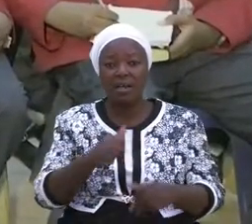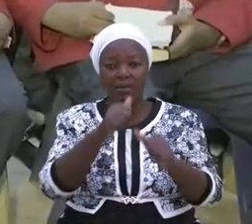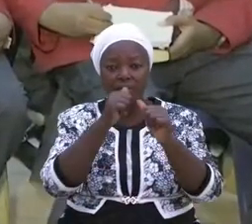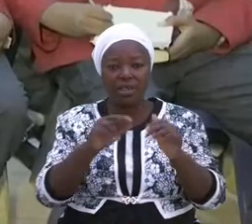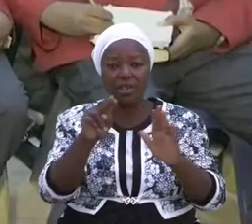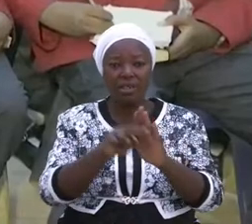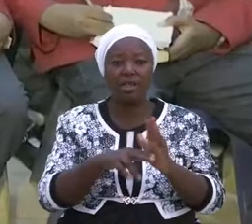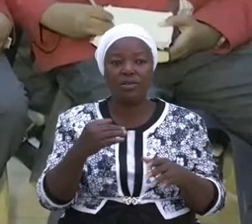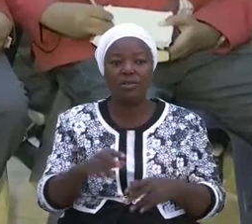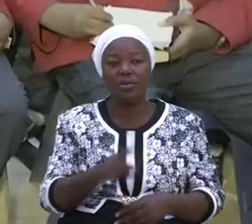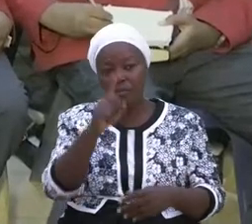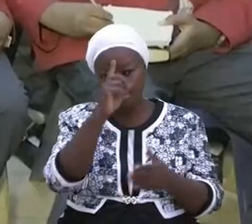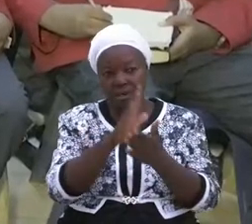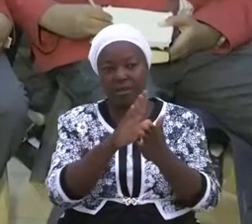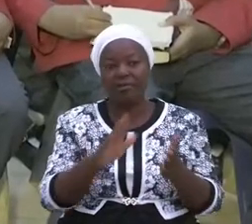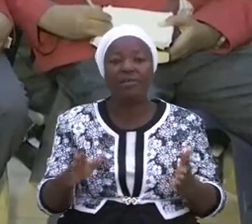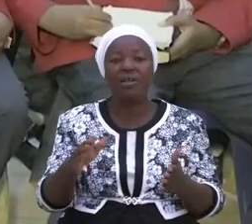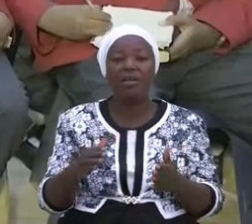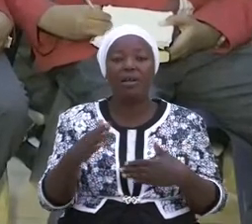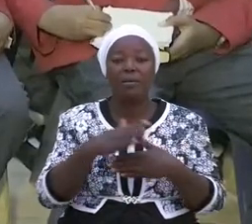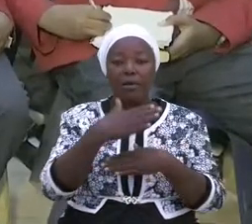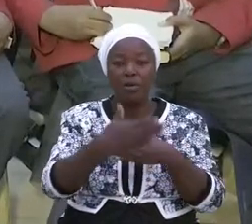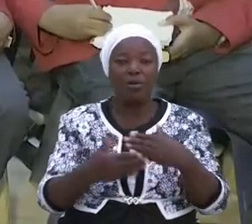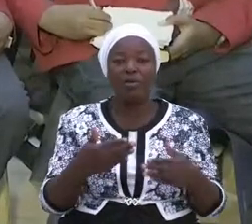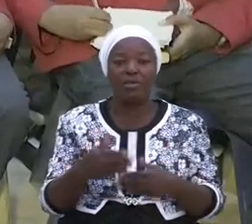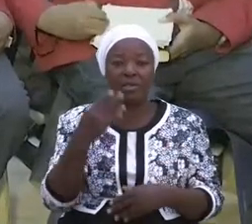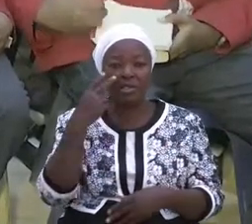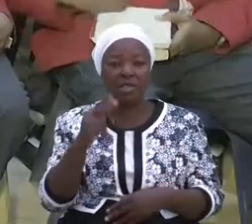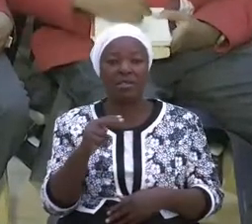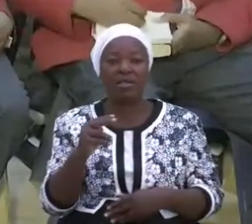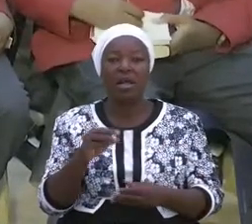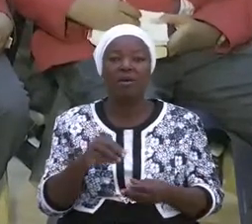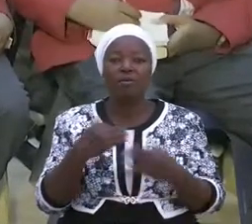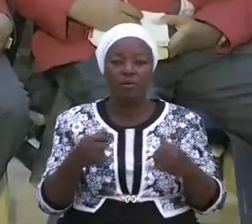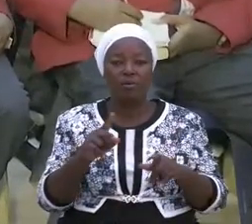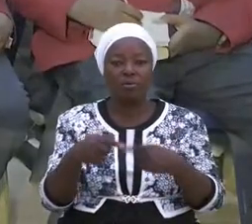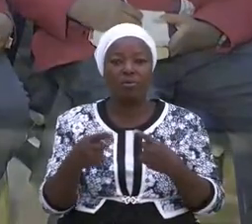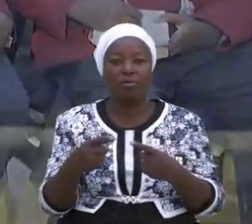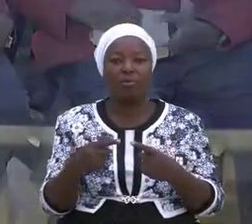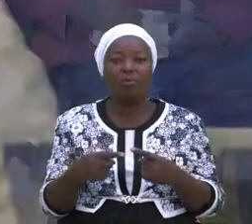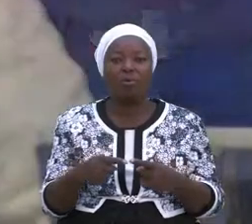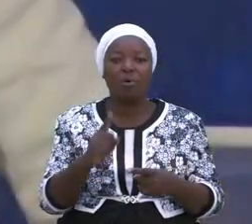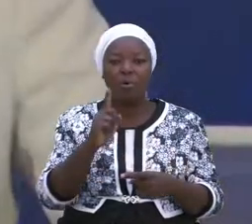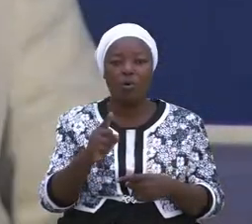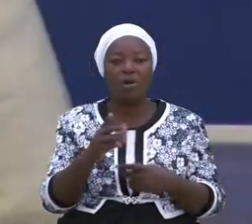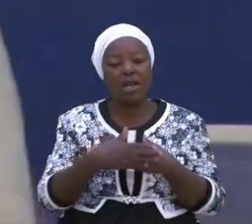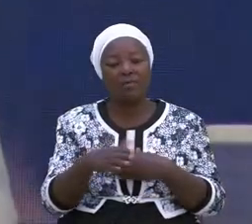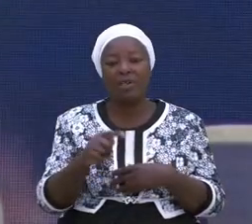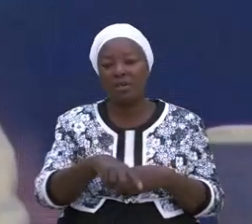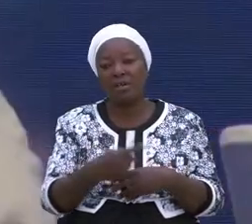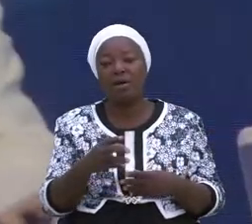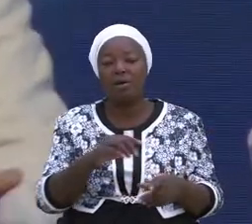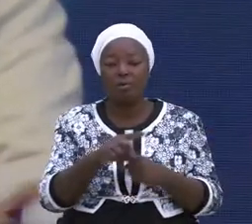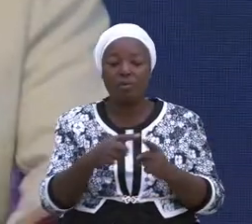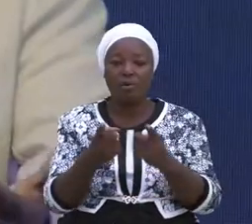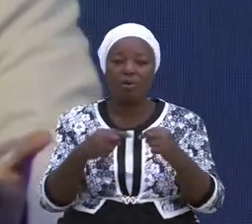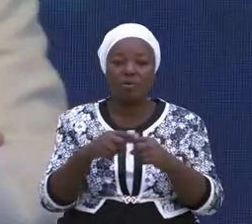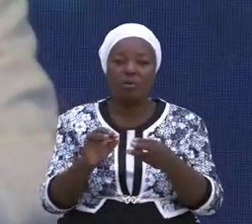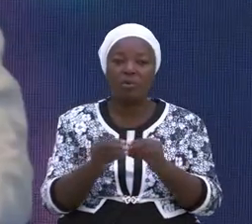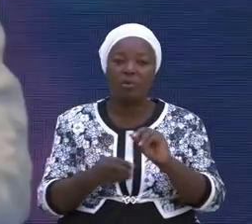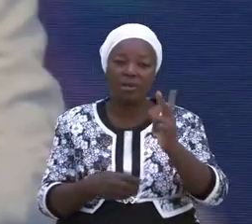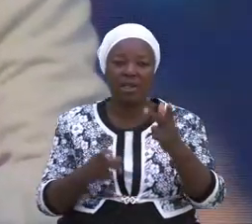believing beyond seeing. Let's go one after the other. When we come to number three, and there